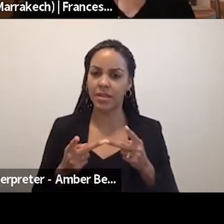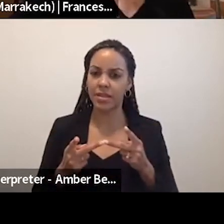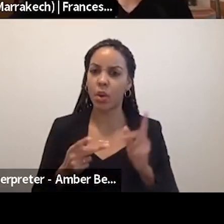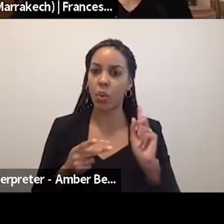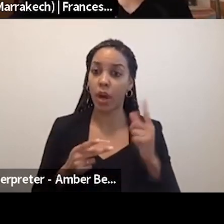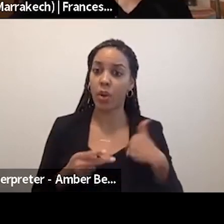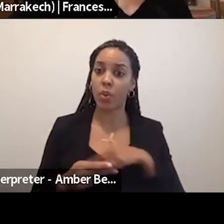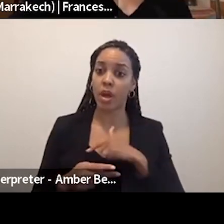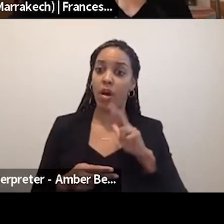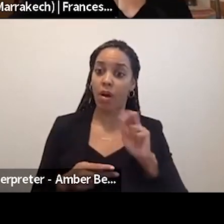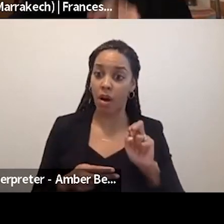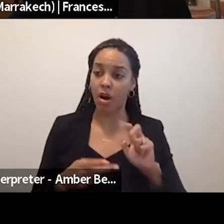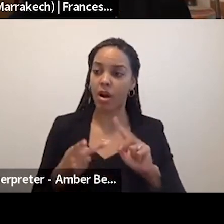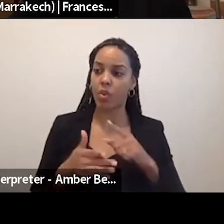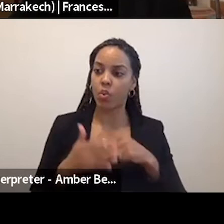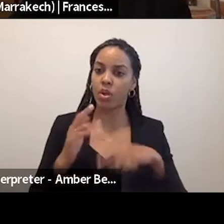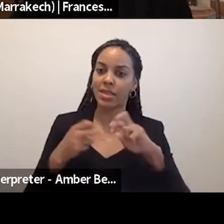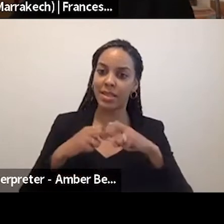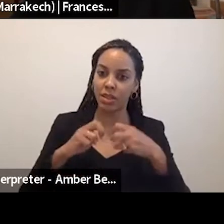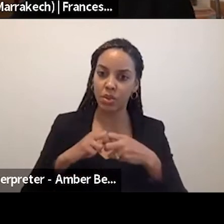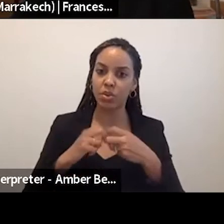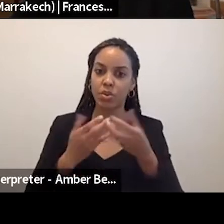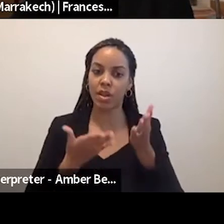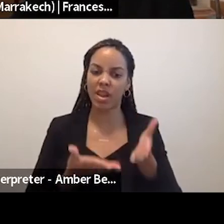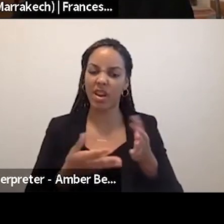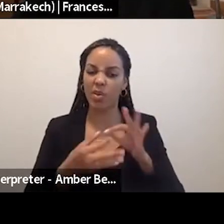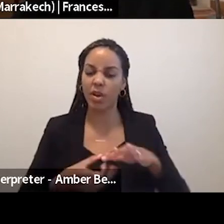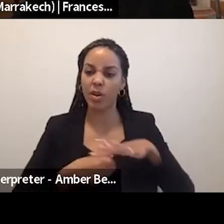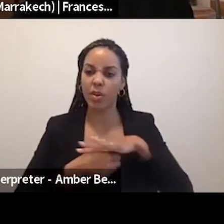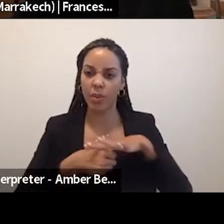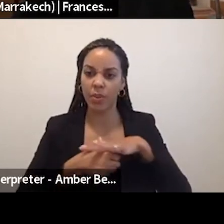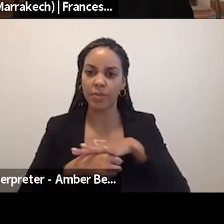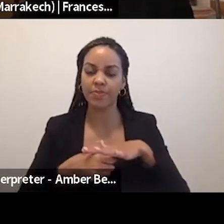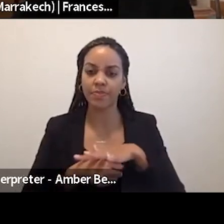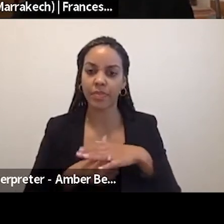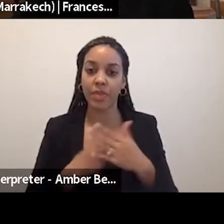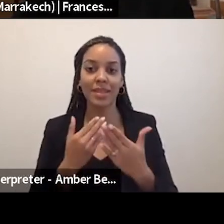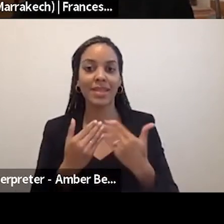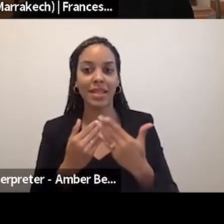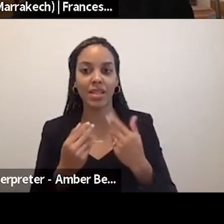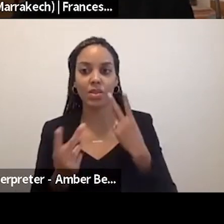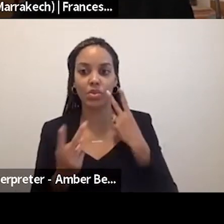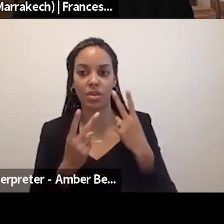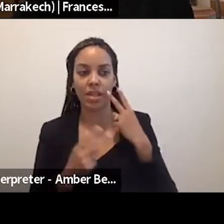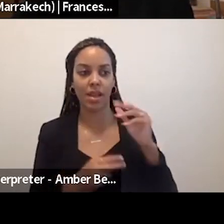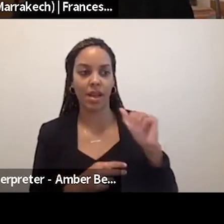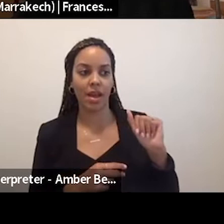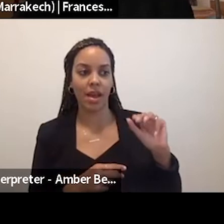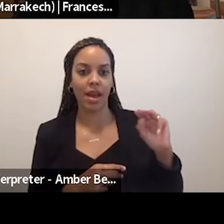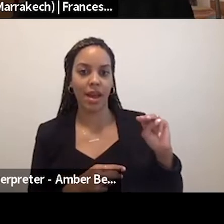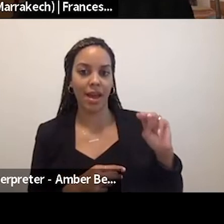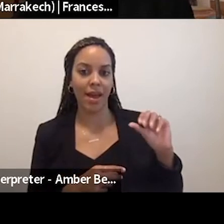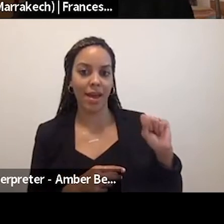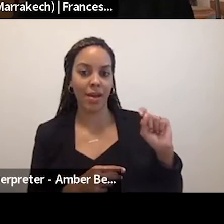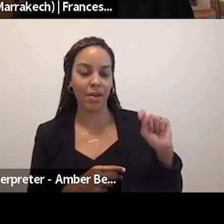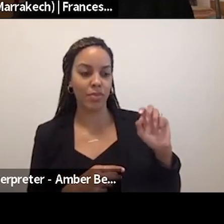at stake in terms of our locality, because it's easy to see Amsterdam as, within